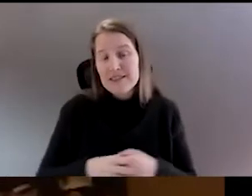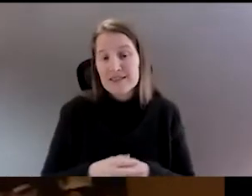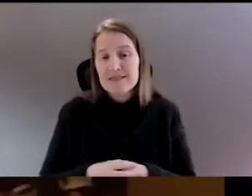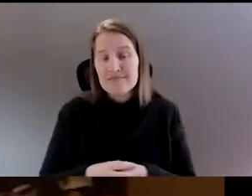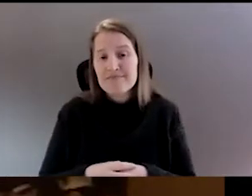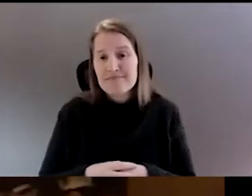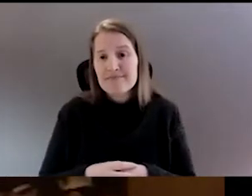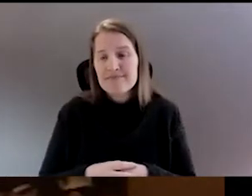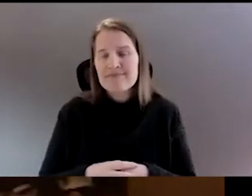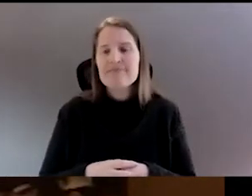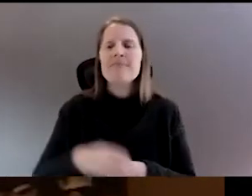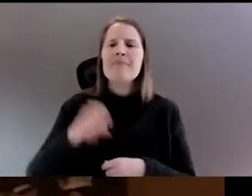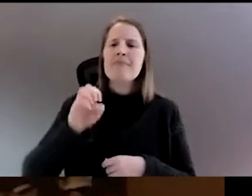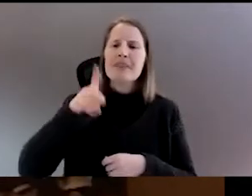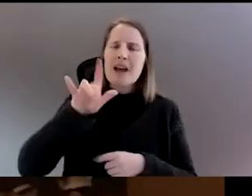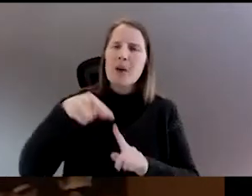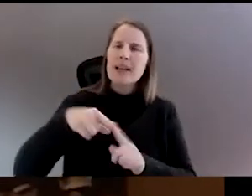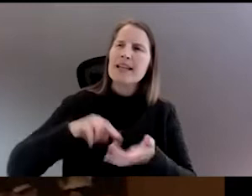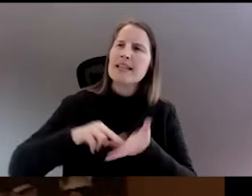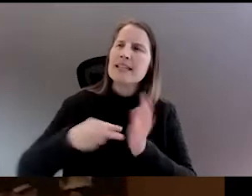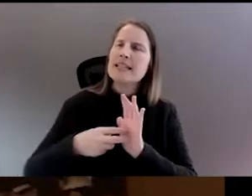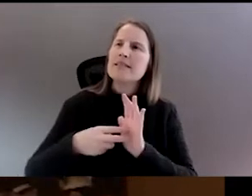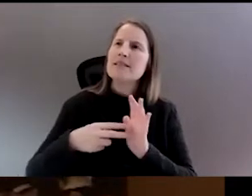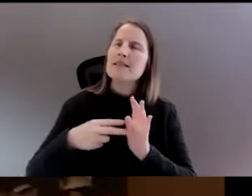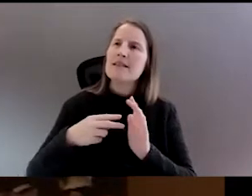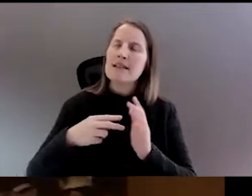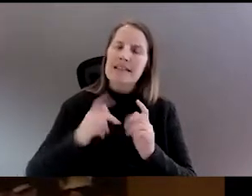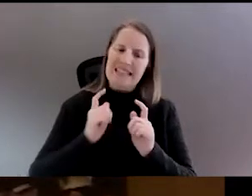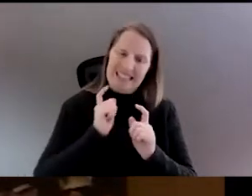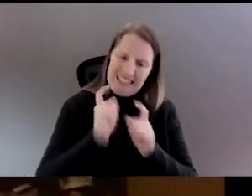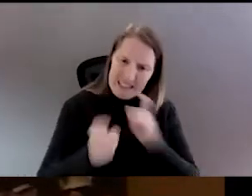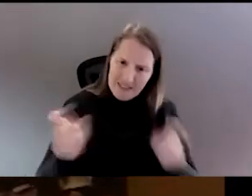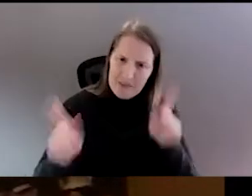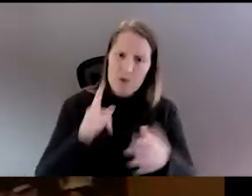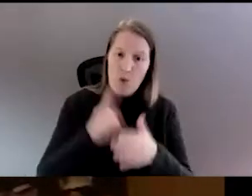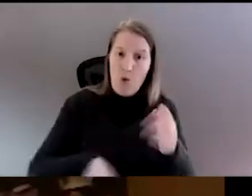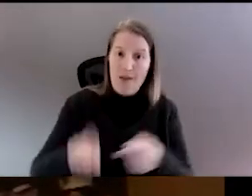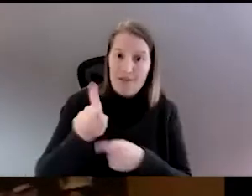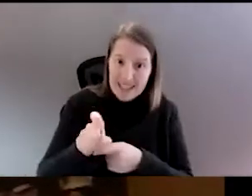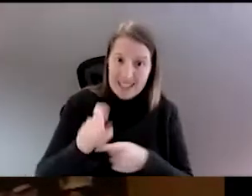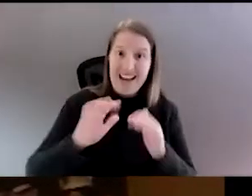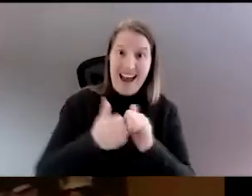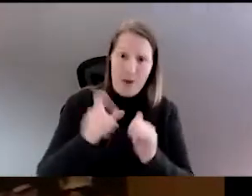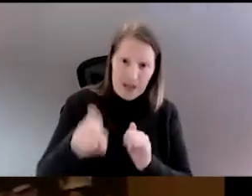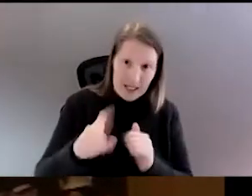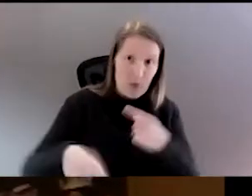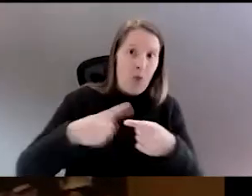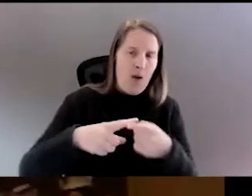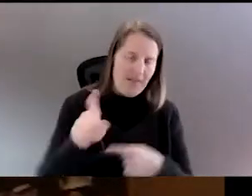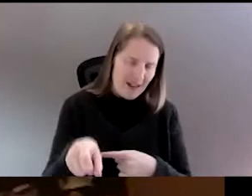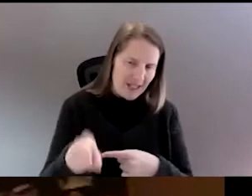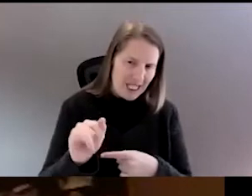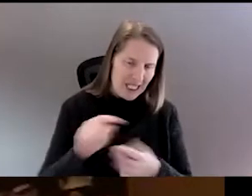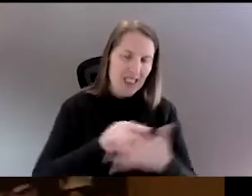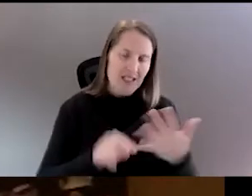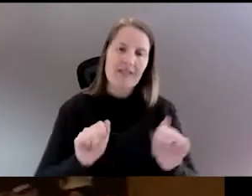is about getting everyone what they need, how they need, when they need, and so that they can live their most